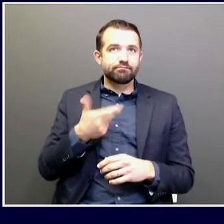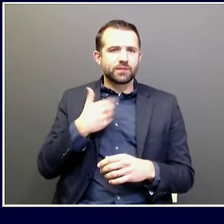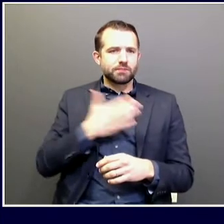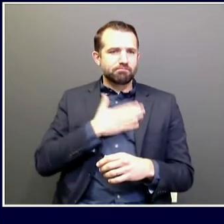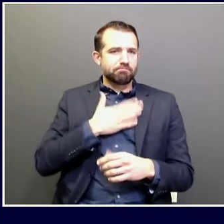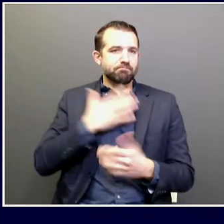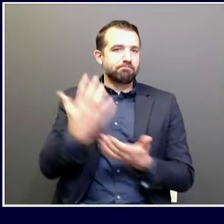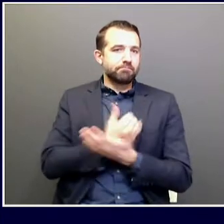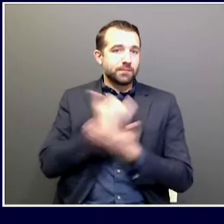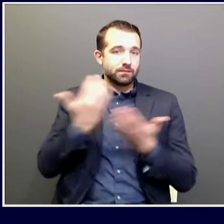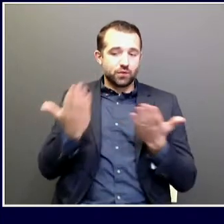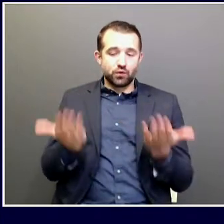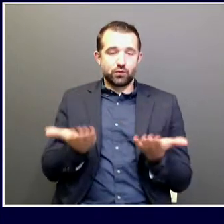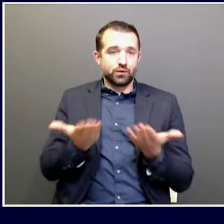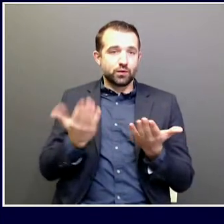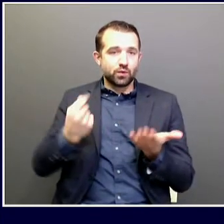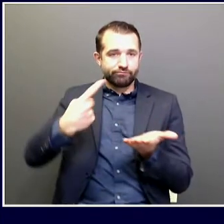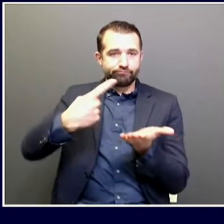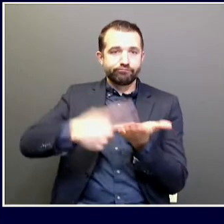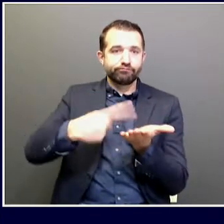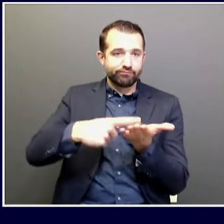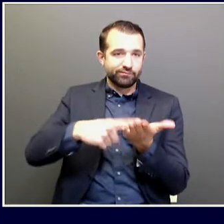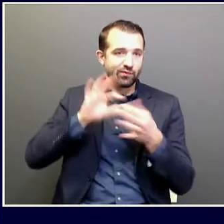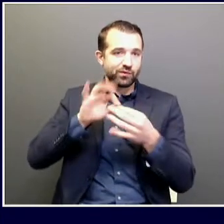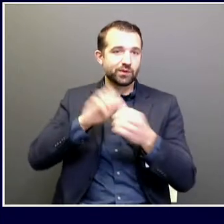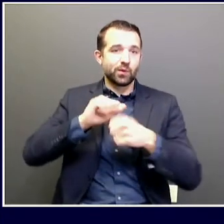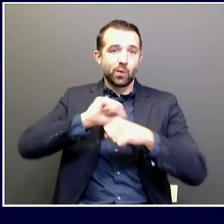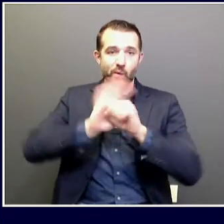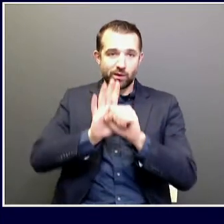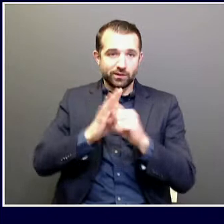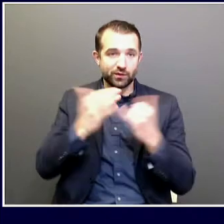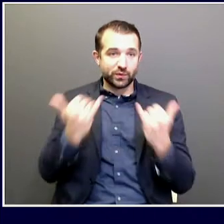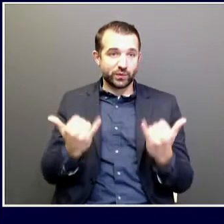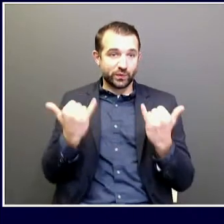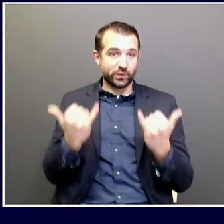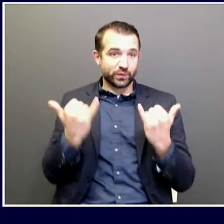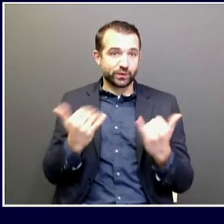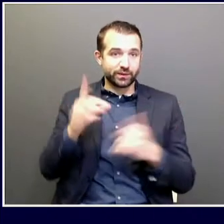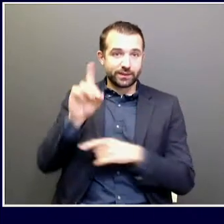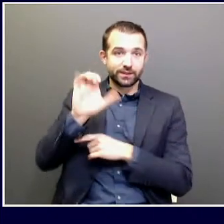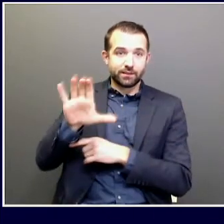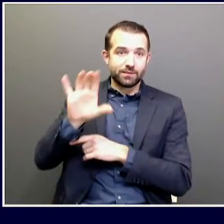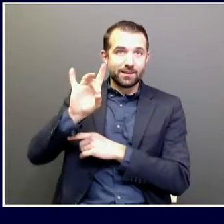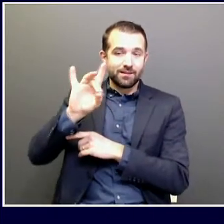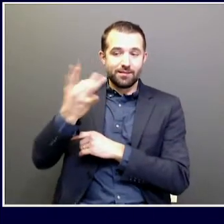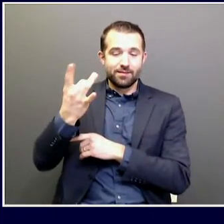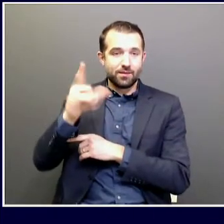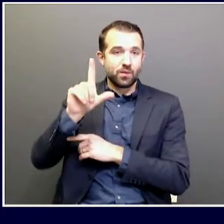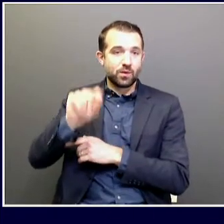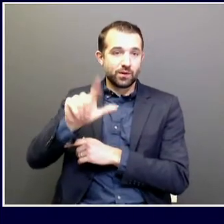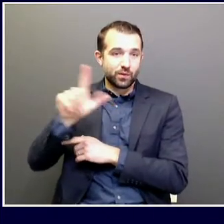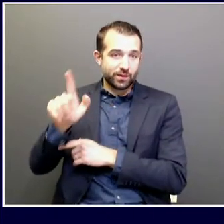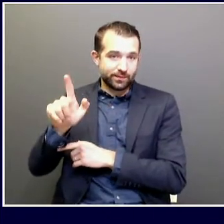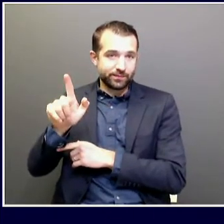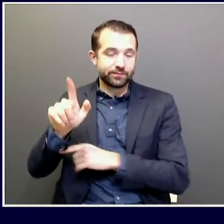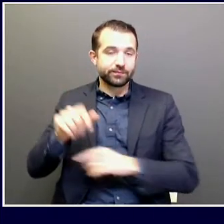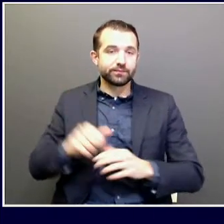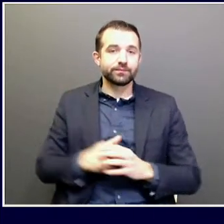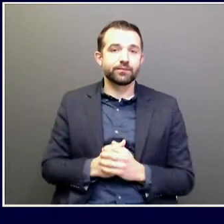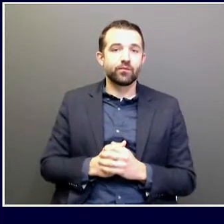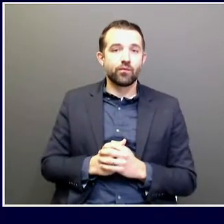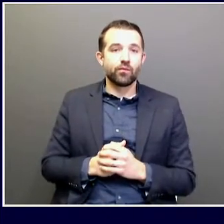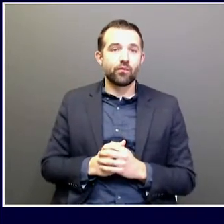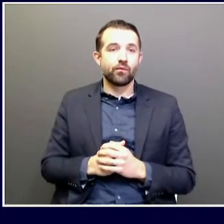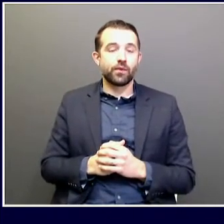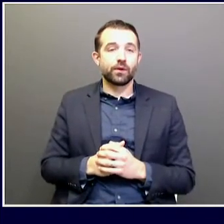where we are with respect to COVID-19 for today, December 8th, 2021. I'll begin